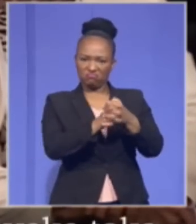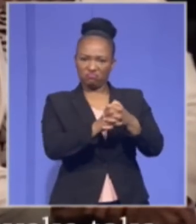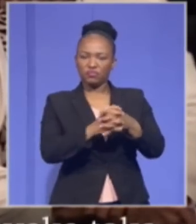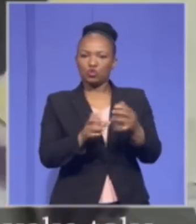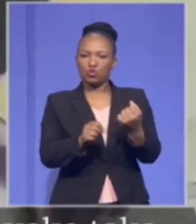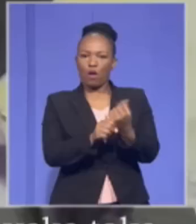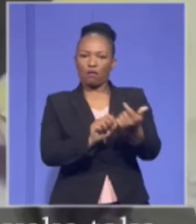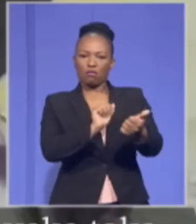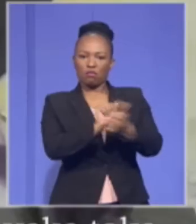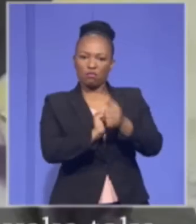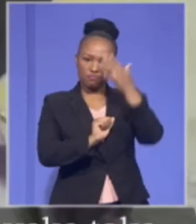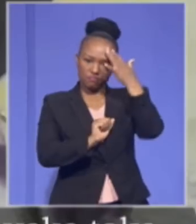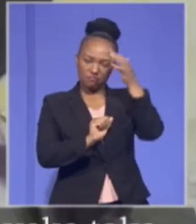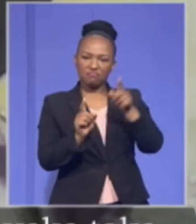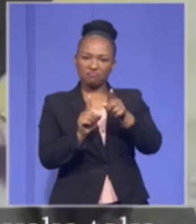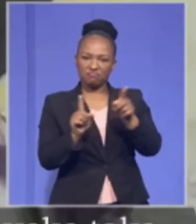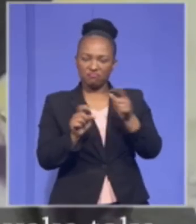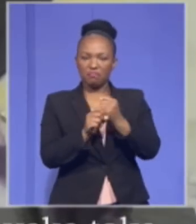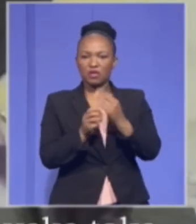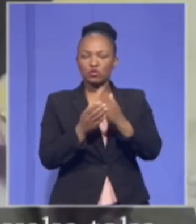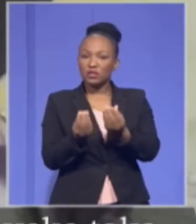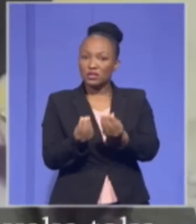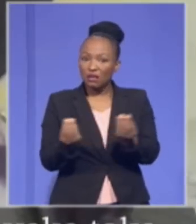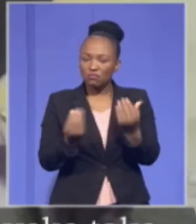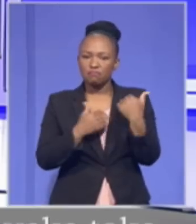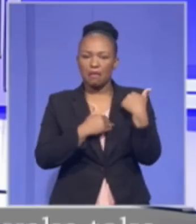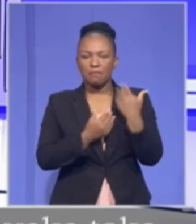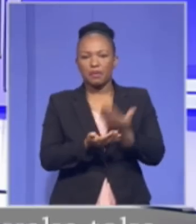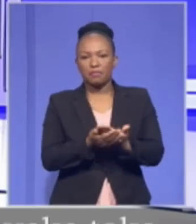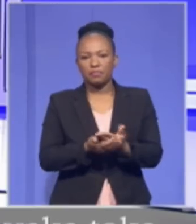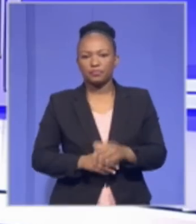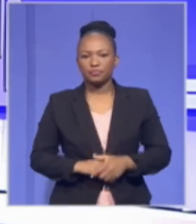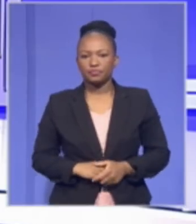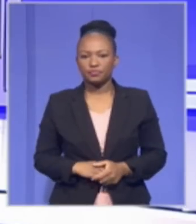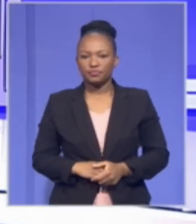go kgonthišiša gore bana ba bolokegile.